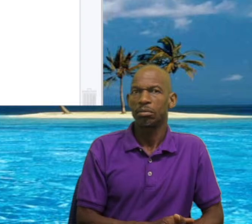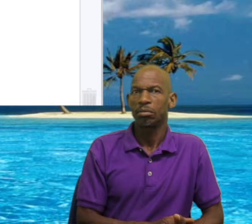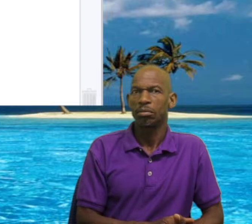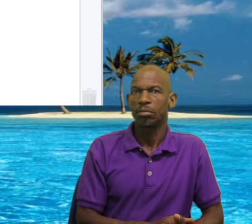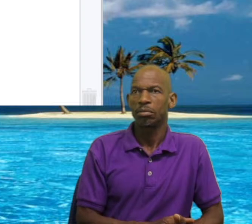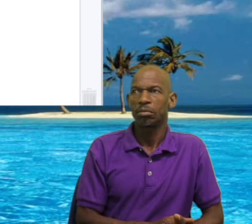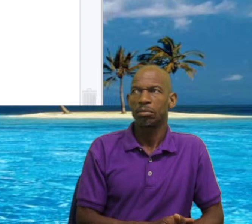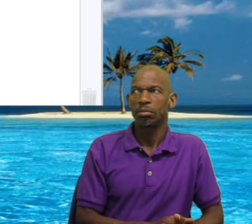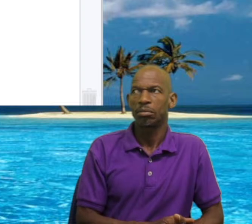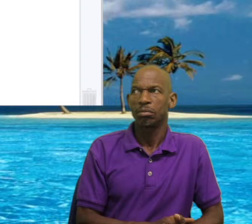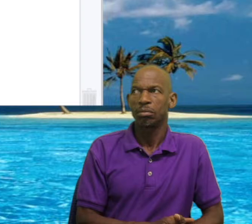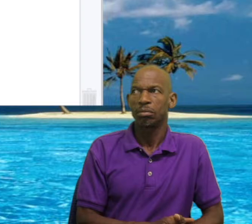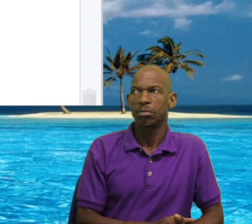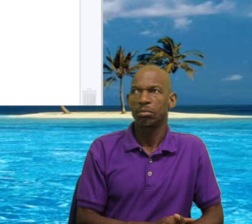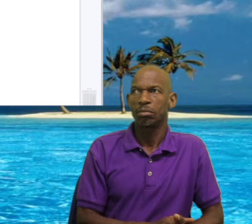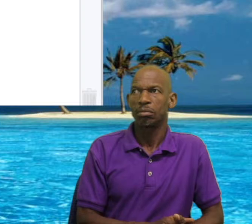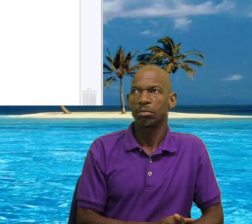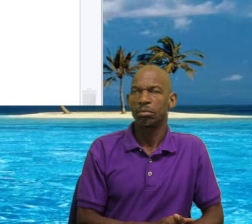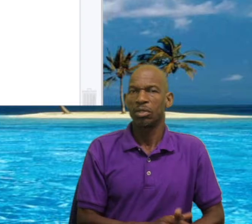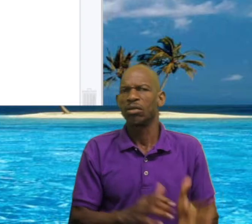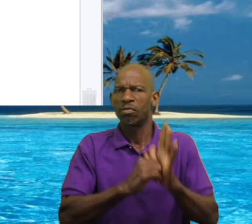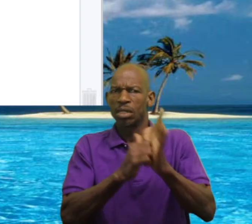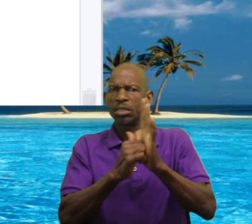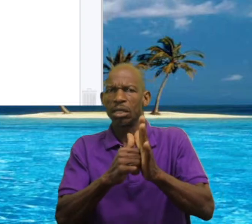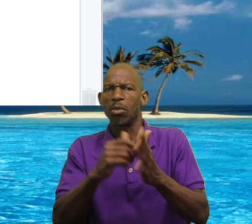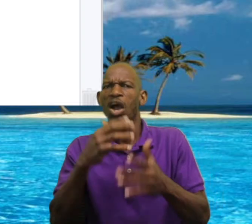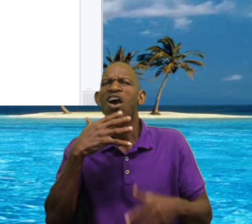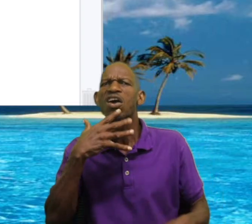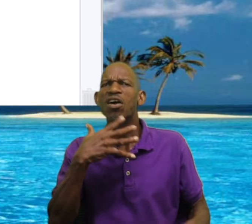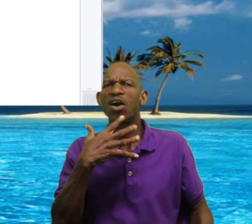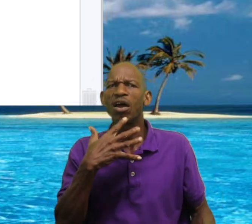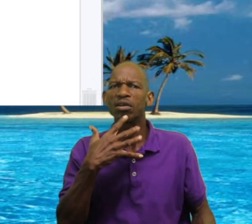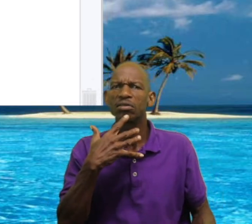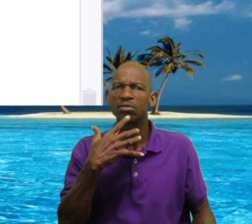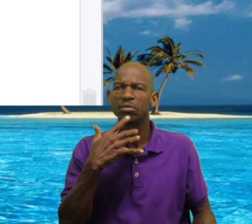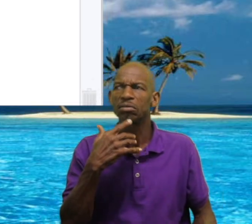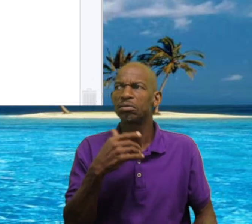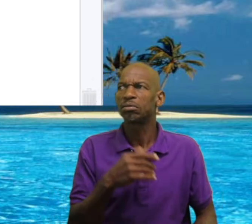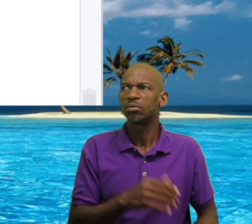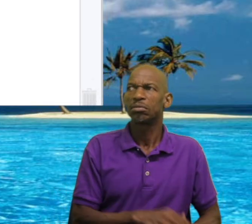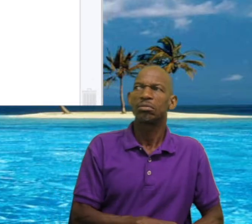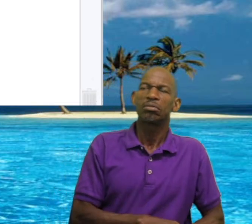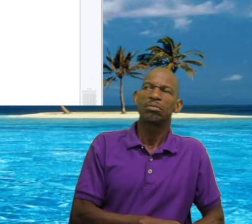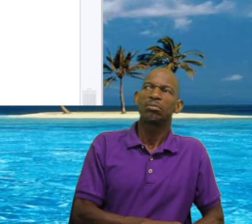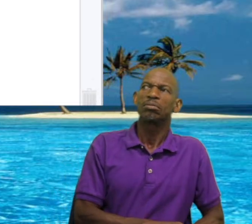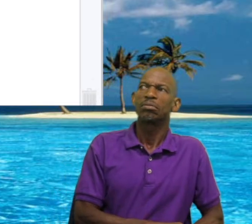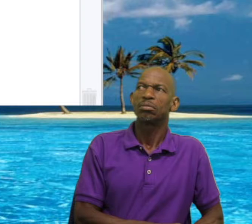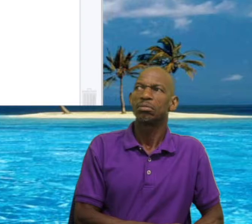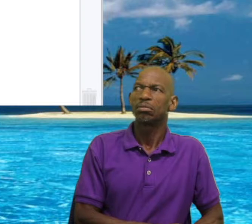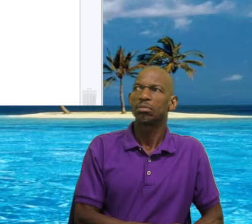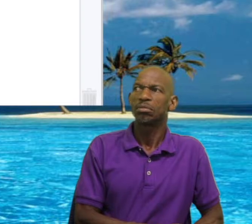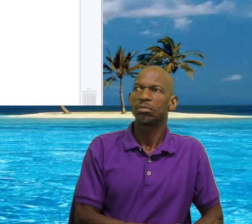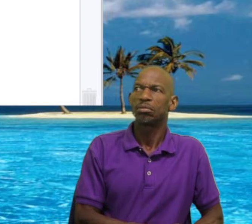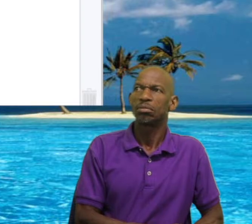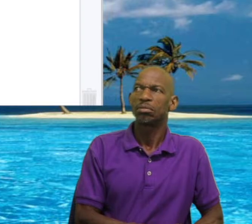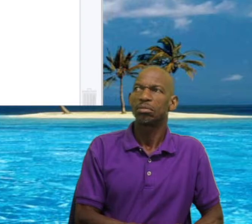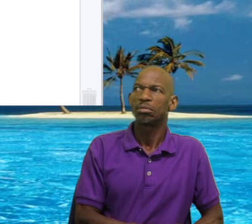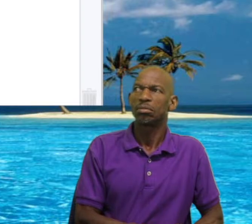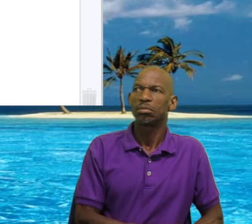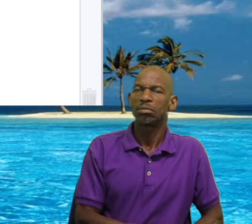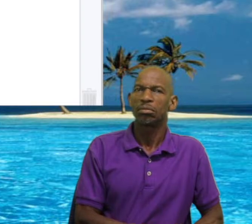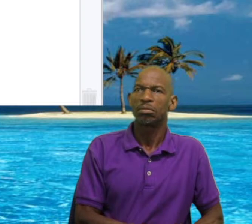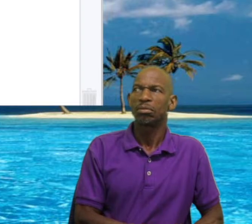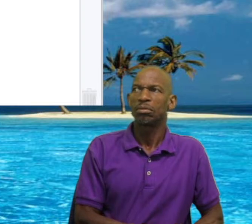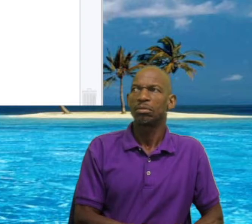if you're looking at colors, telling us the type of, so we have blue. Let me go with the colors of our national